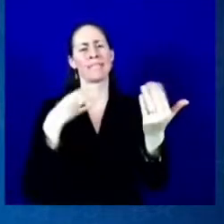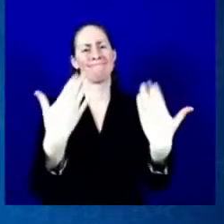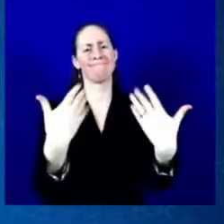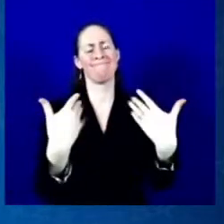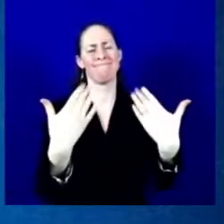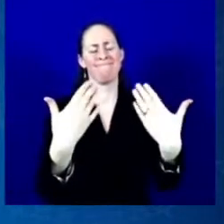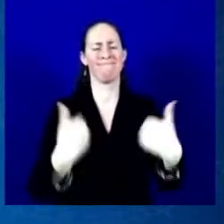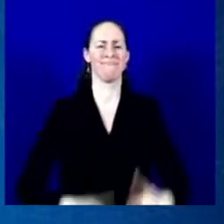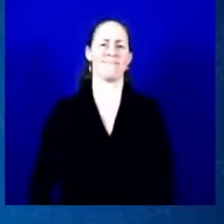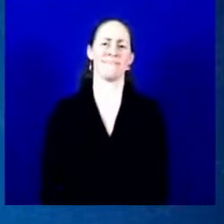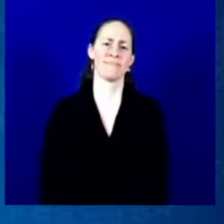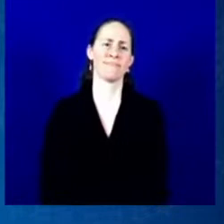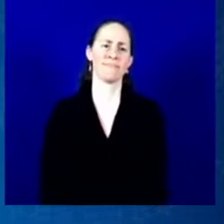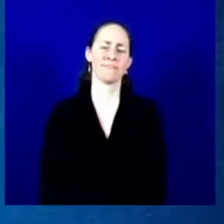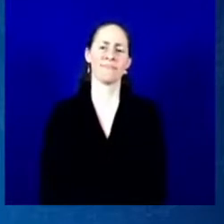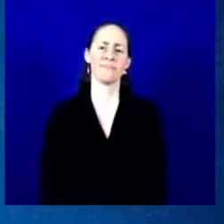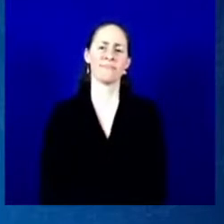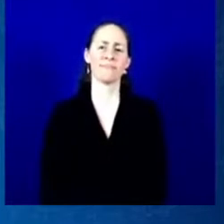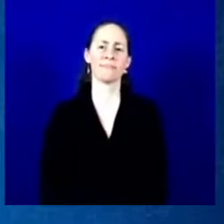Look,